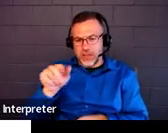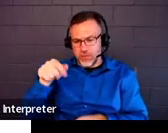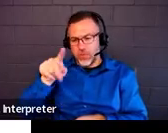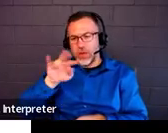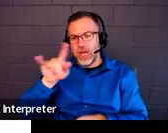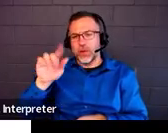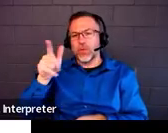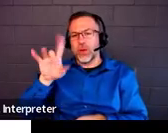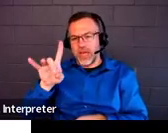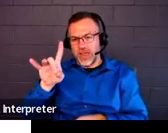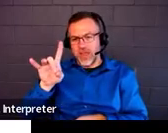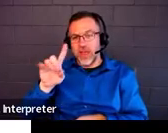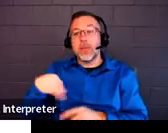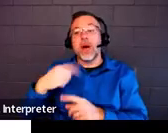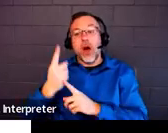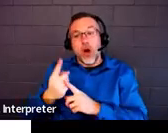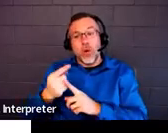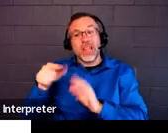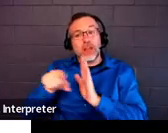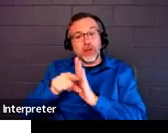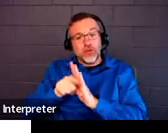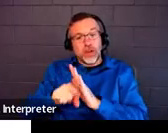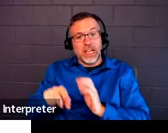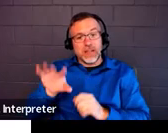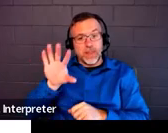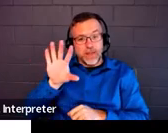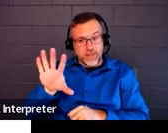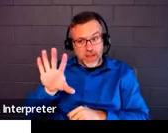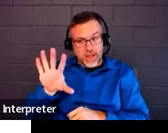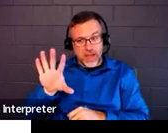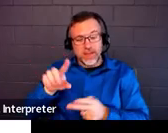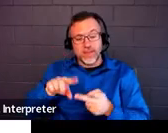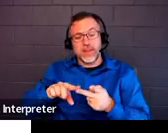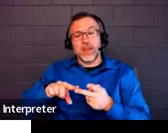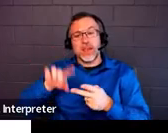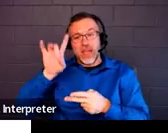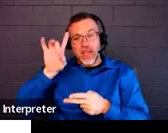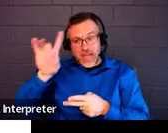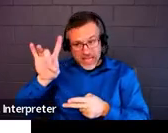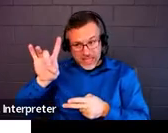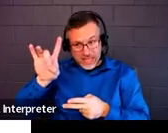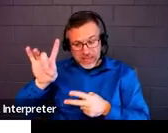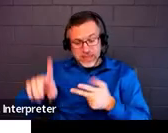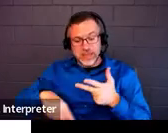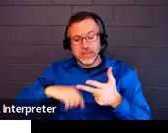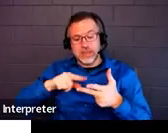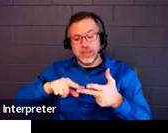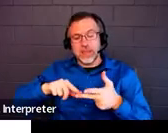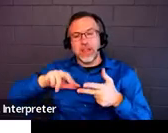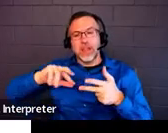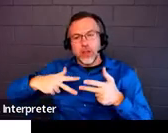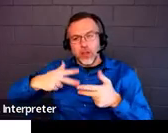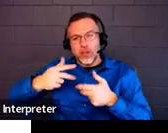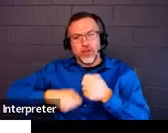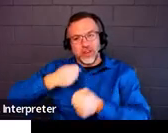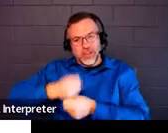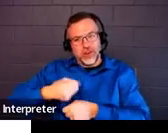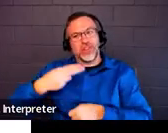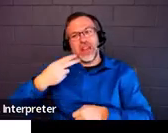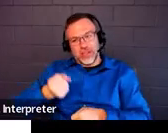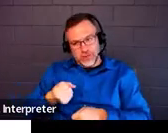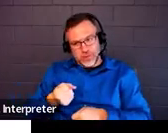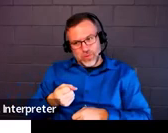only administered in grades 5, 8, and the third year of high school. So All fewer right. grades than reading and